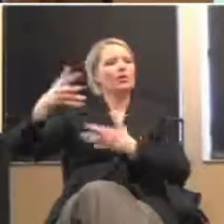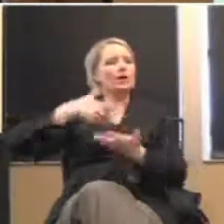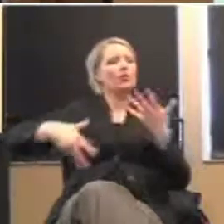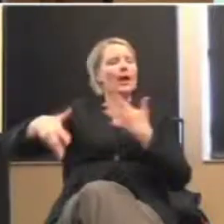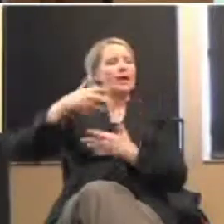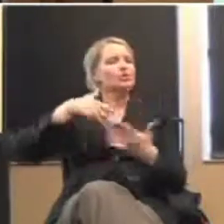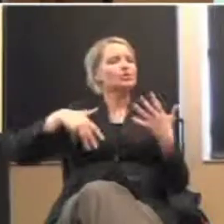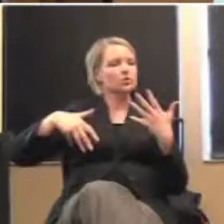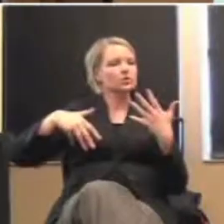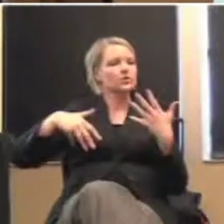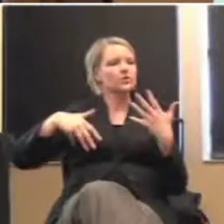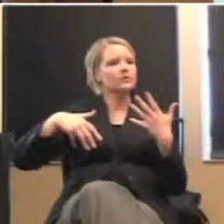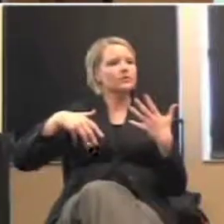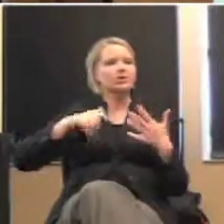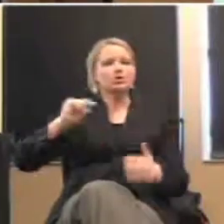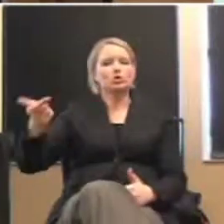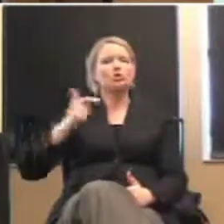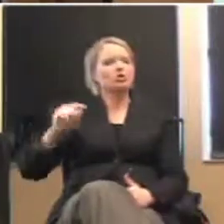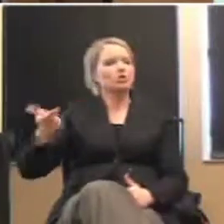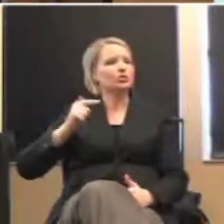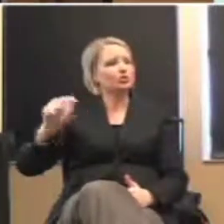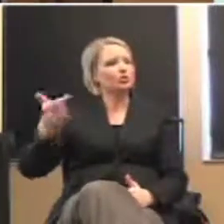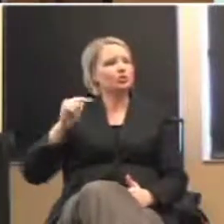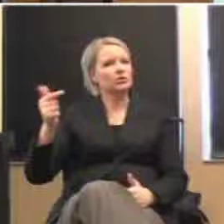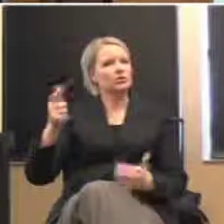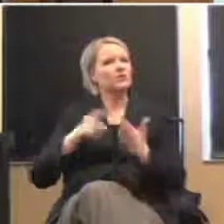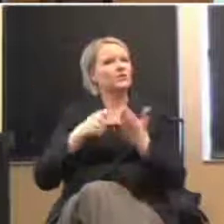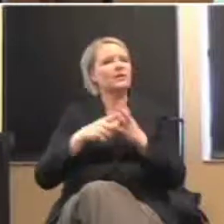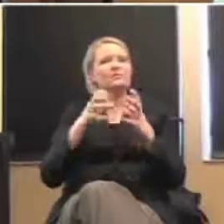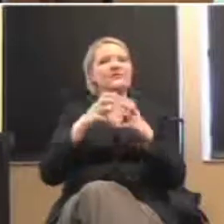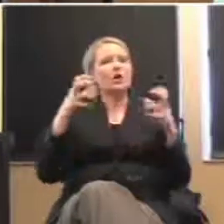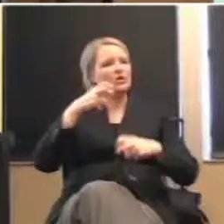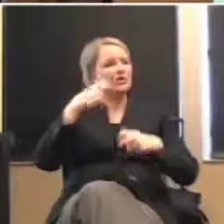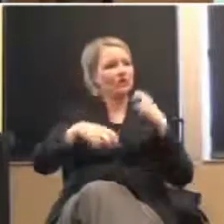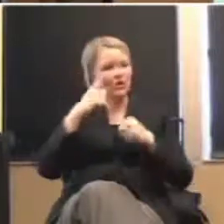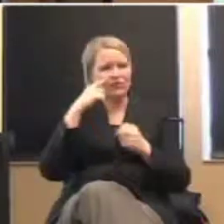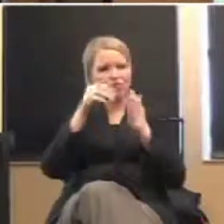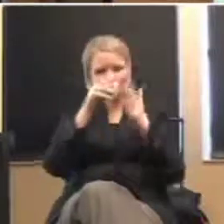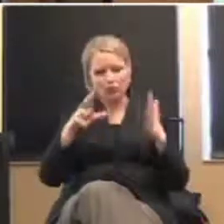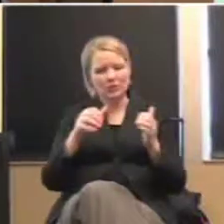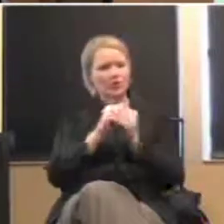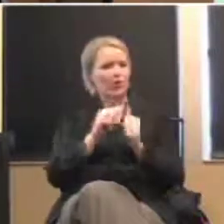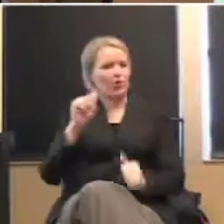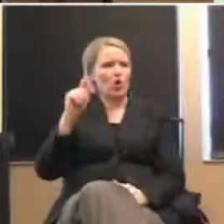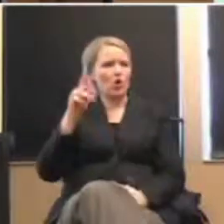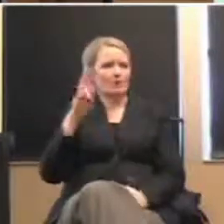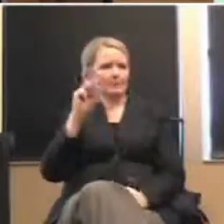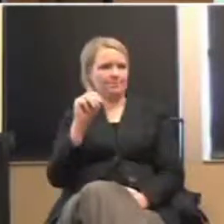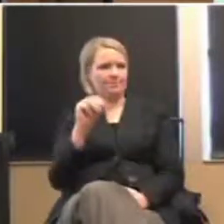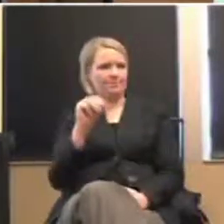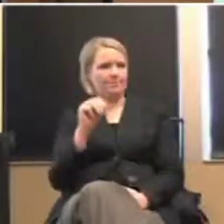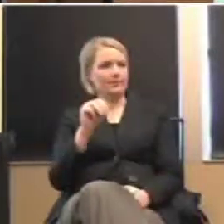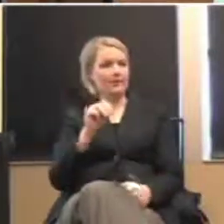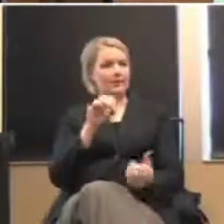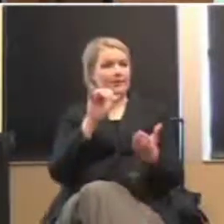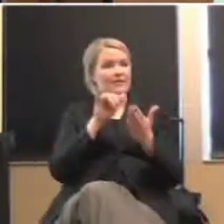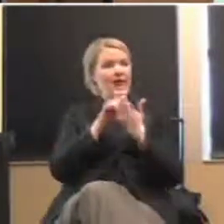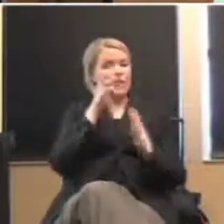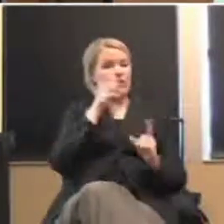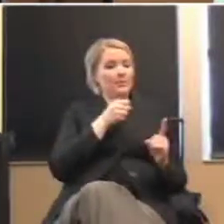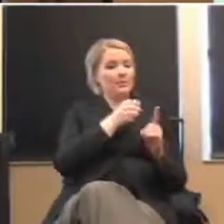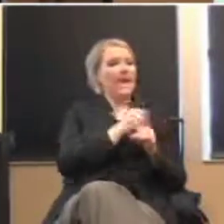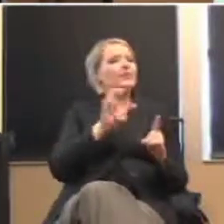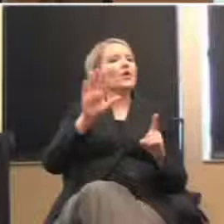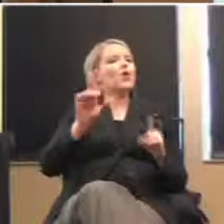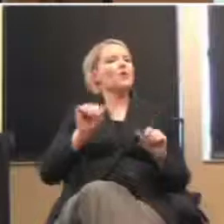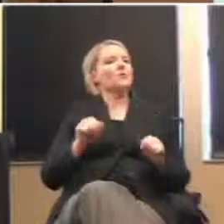that back and forth is oftentimes very, very hard for students with autism. And then that impacts their